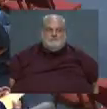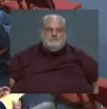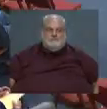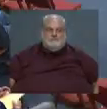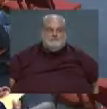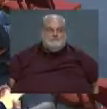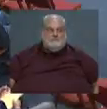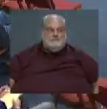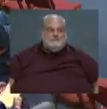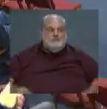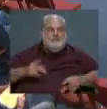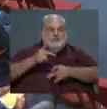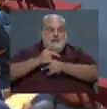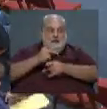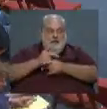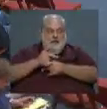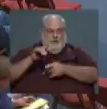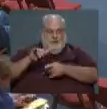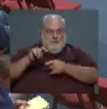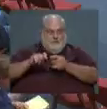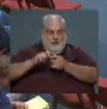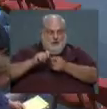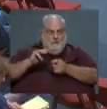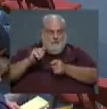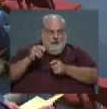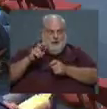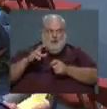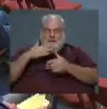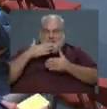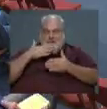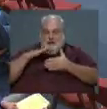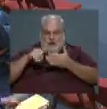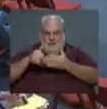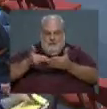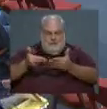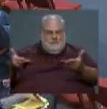Okay, that takes care of this particular matter. Thank you all.